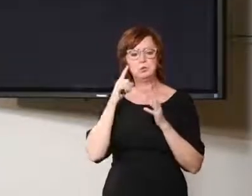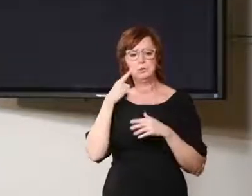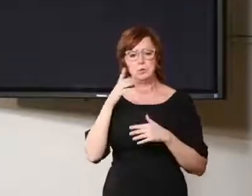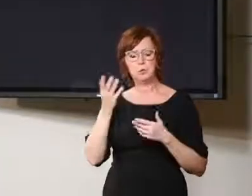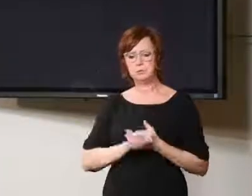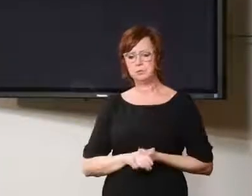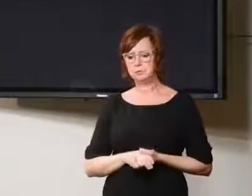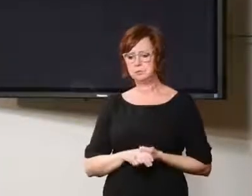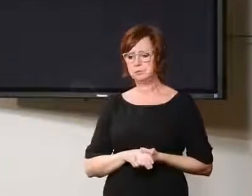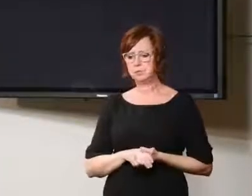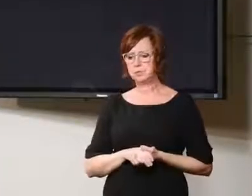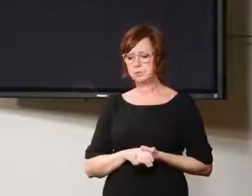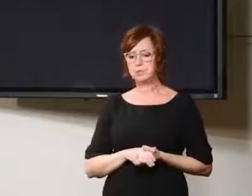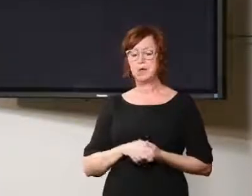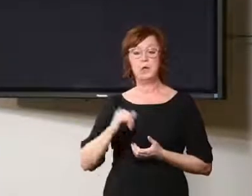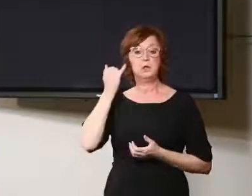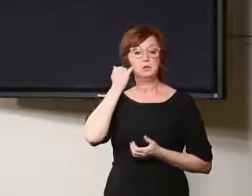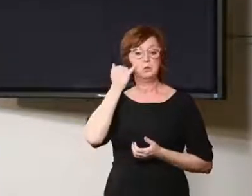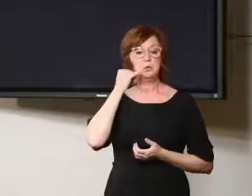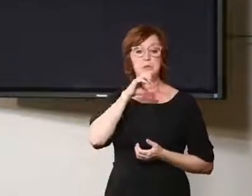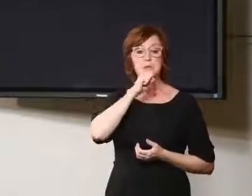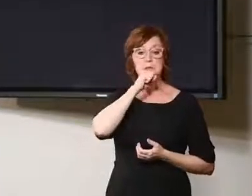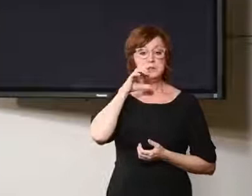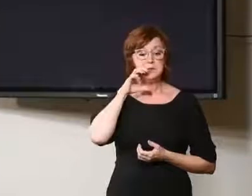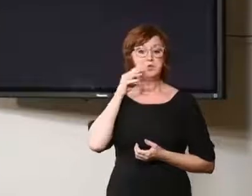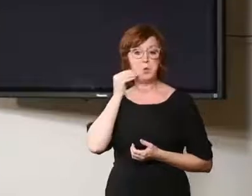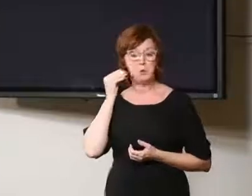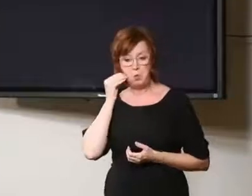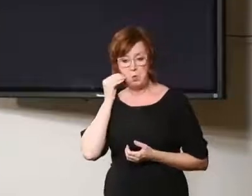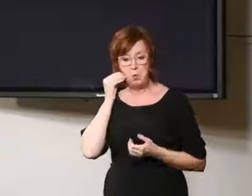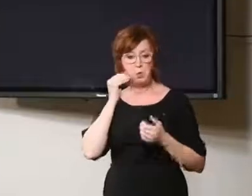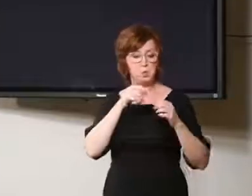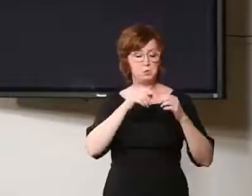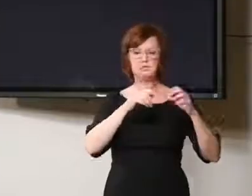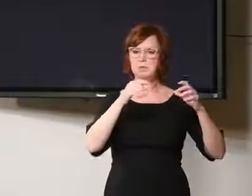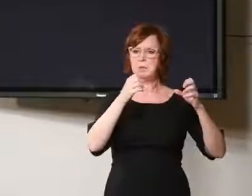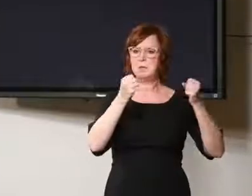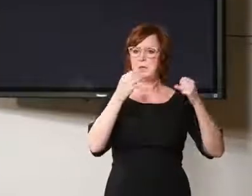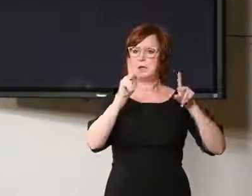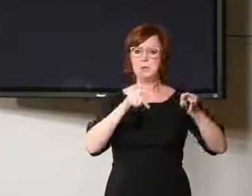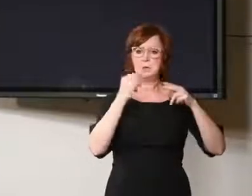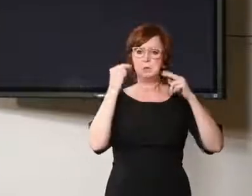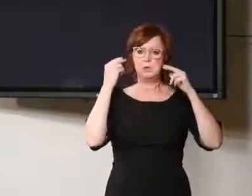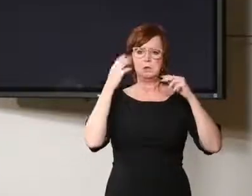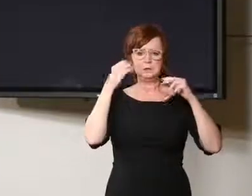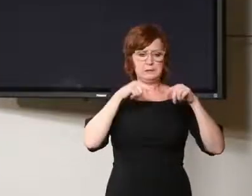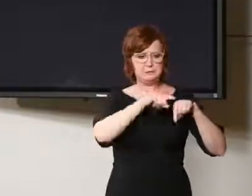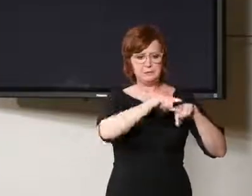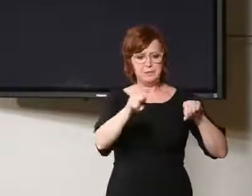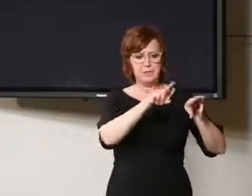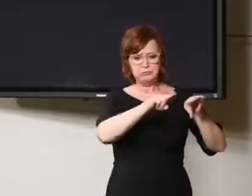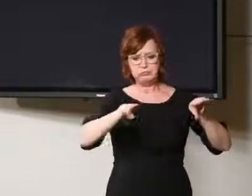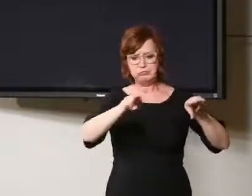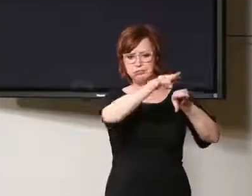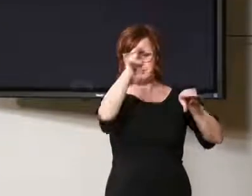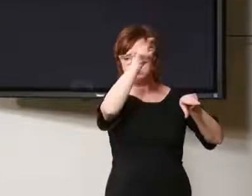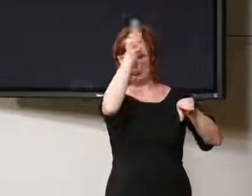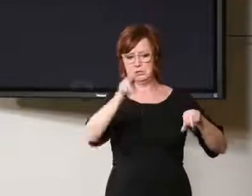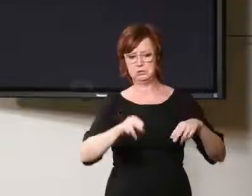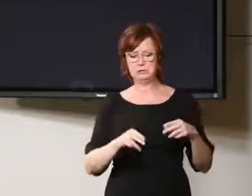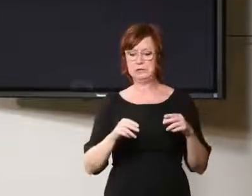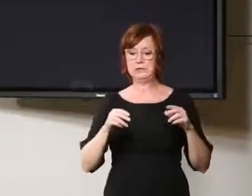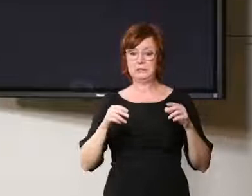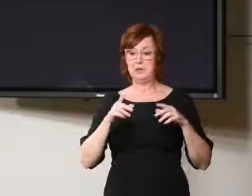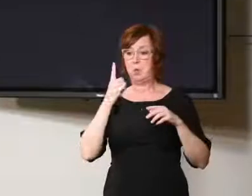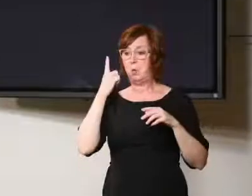communal living facilities like personal care homes and other facilities really to try to prevent large gatherings of residents either in the